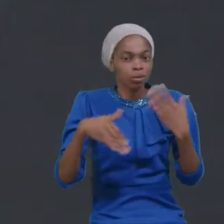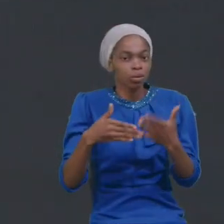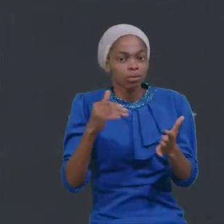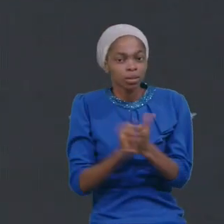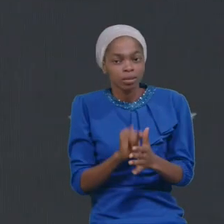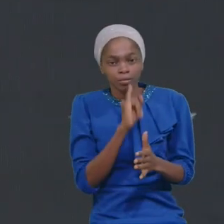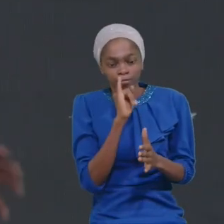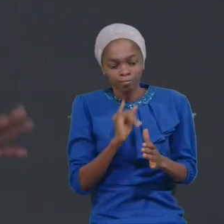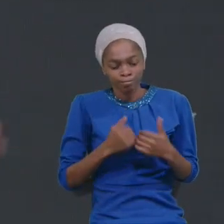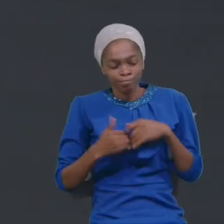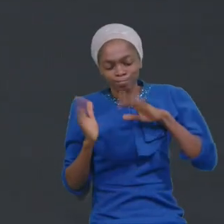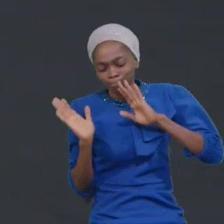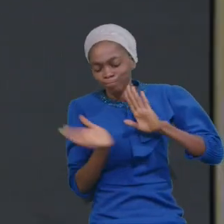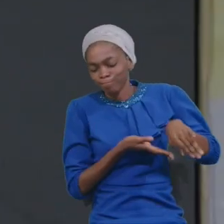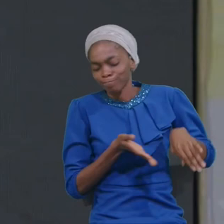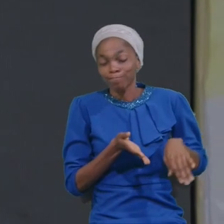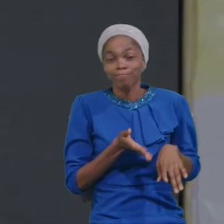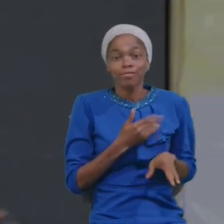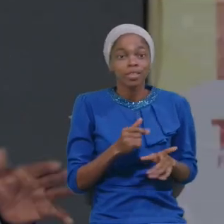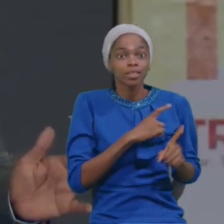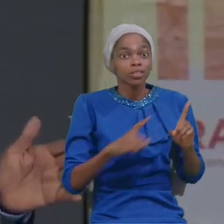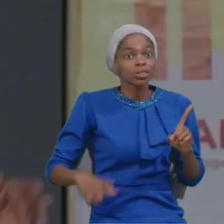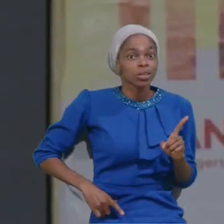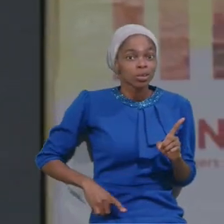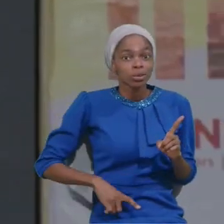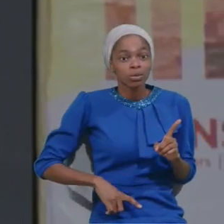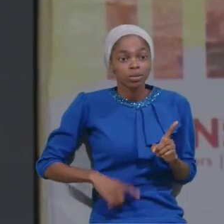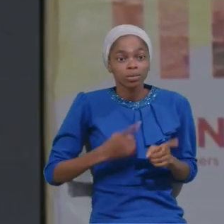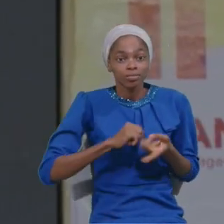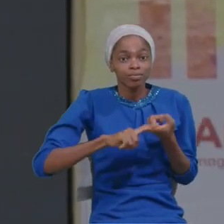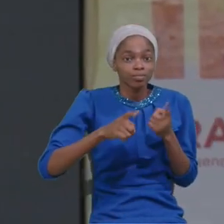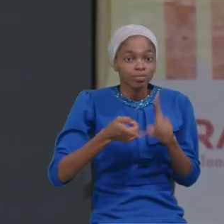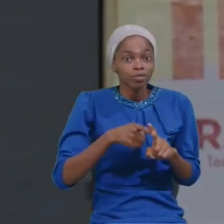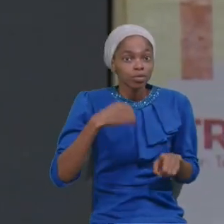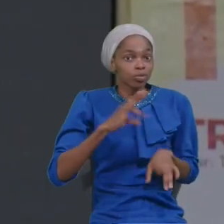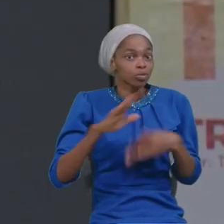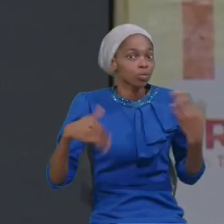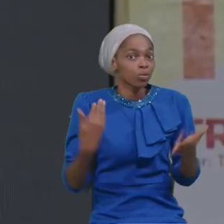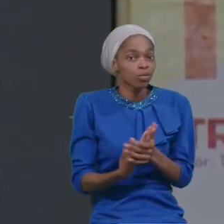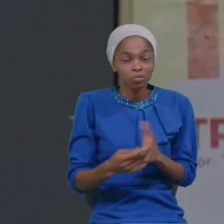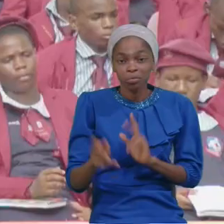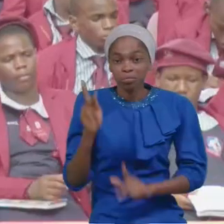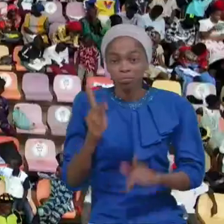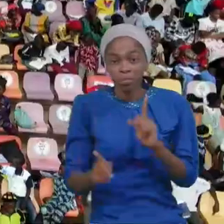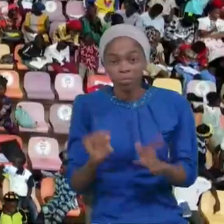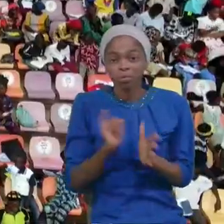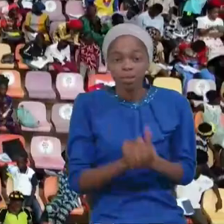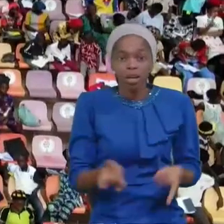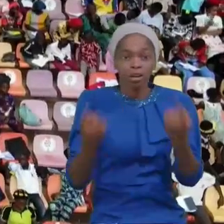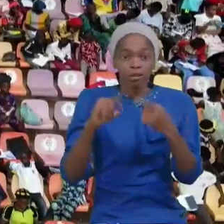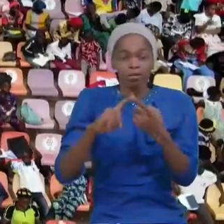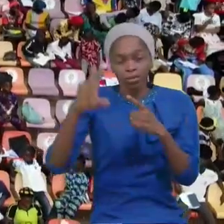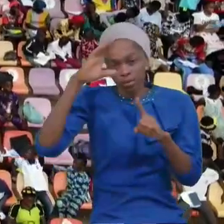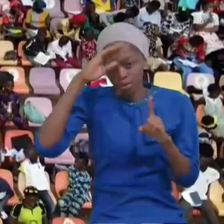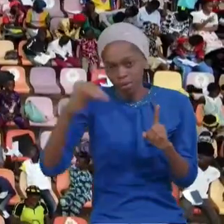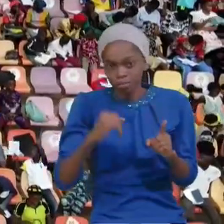all people that come to him, has taken me to this point now. He will take you there.